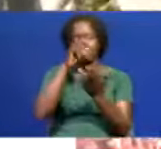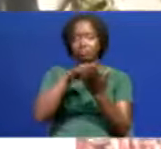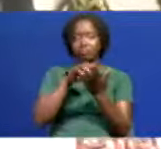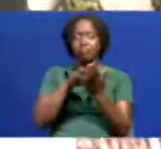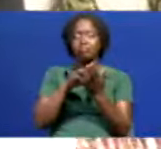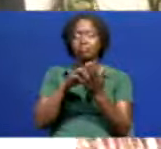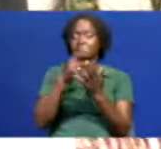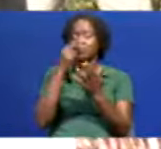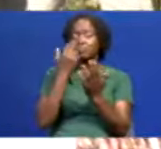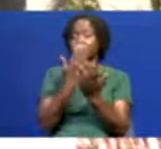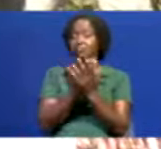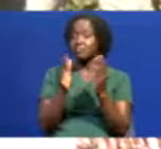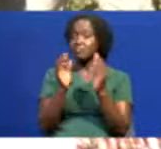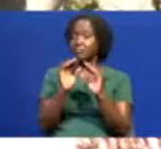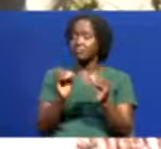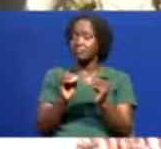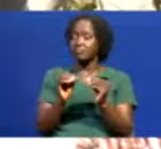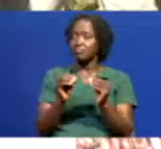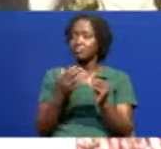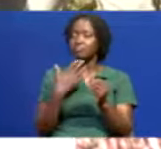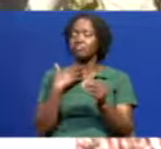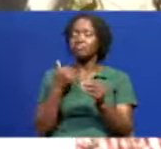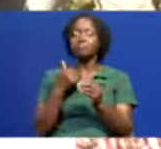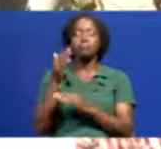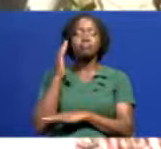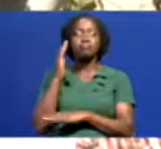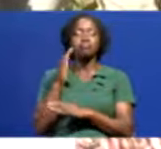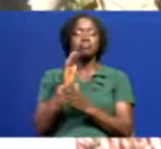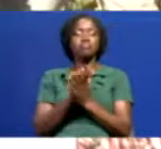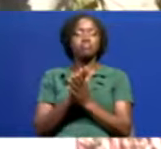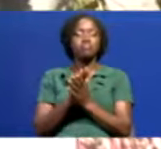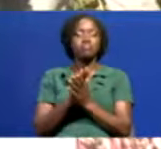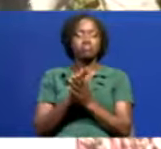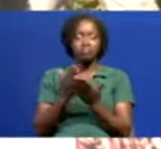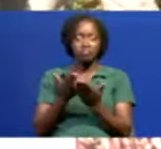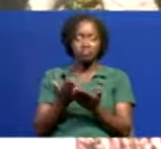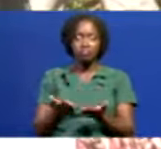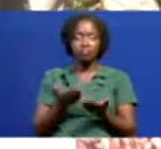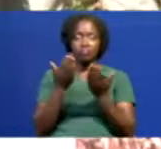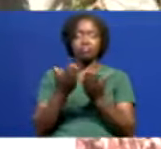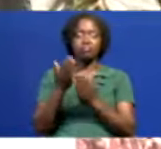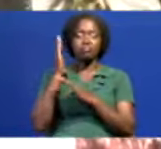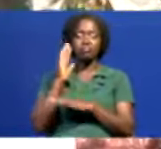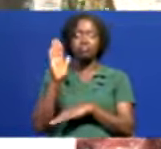suspect has been arrested. They now want security apparatus to beef up security in the area.